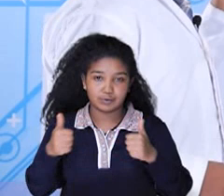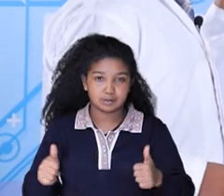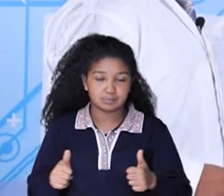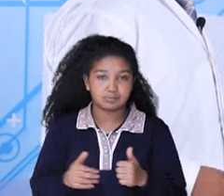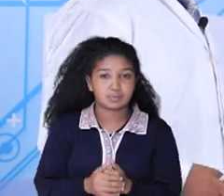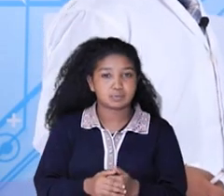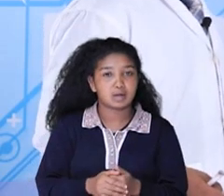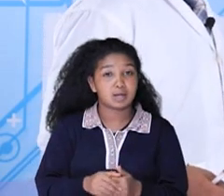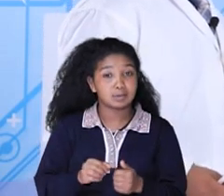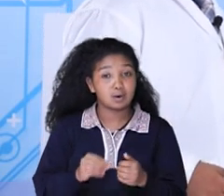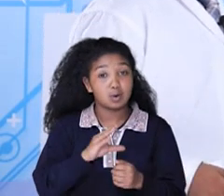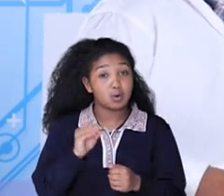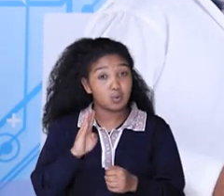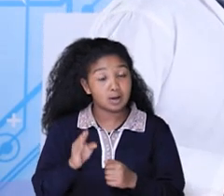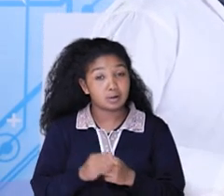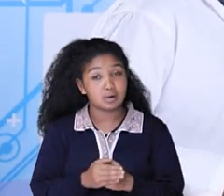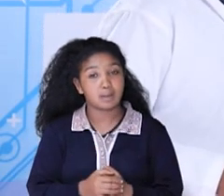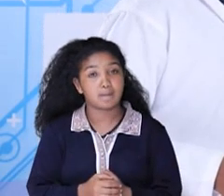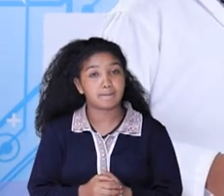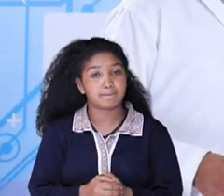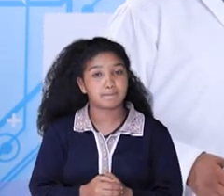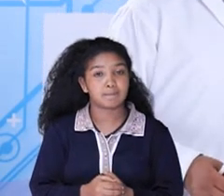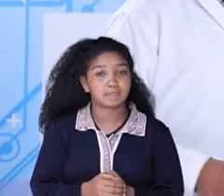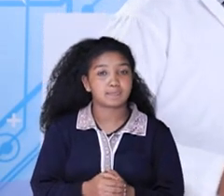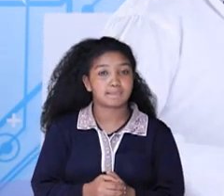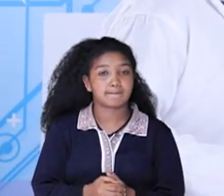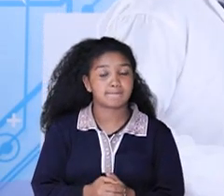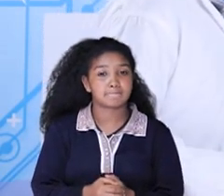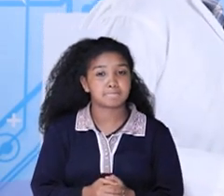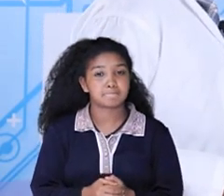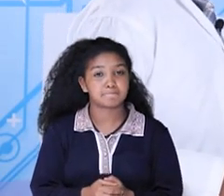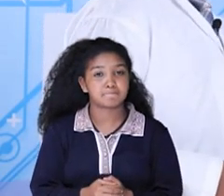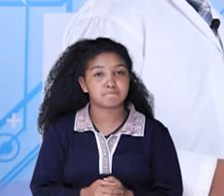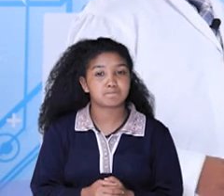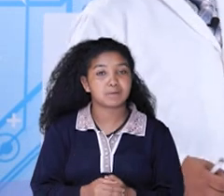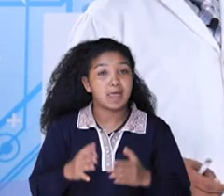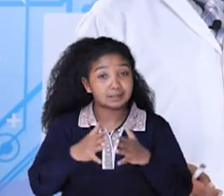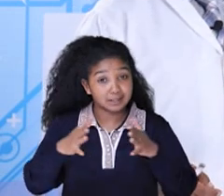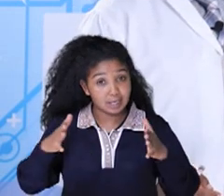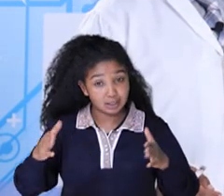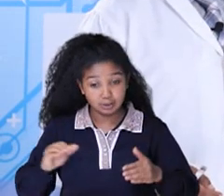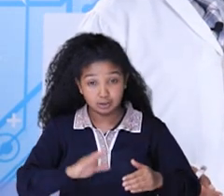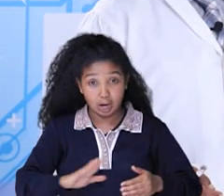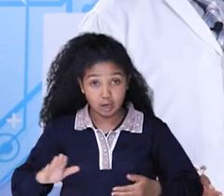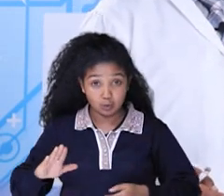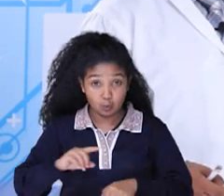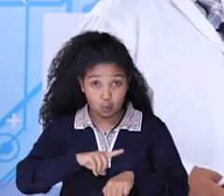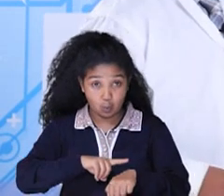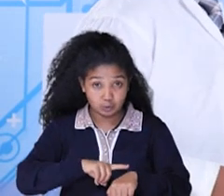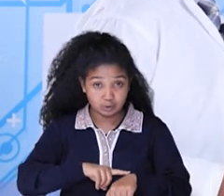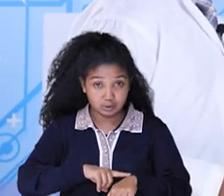And well-altered female sexual responses, extended childhood